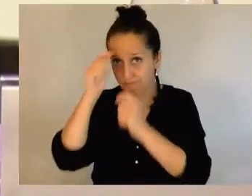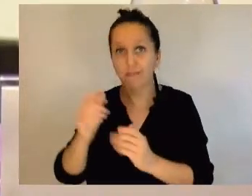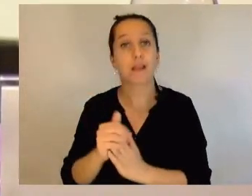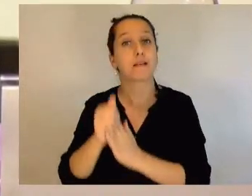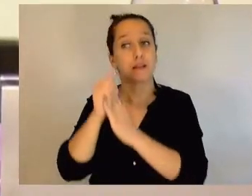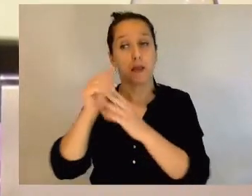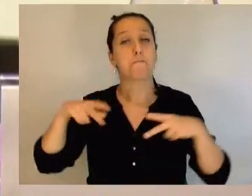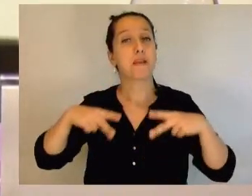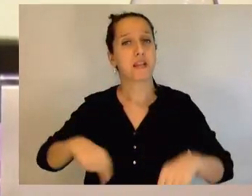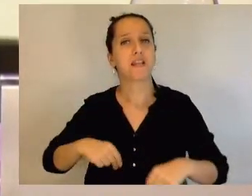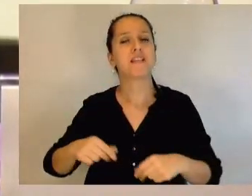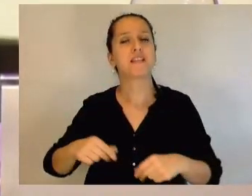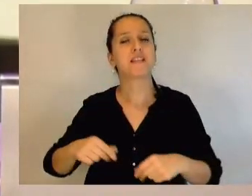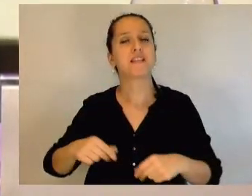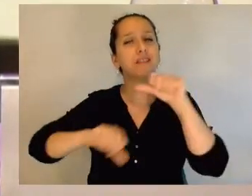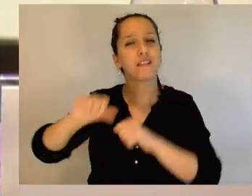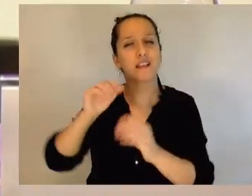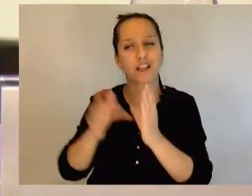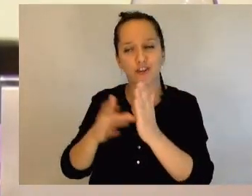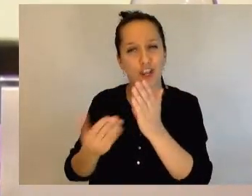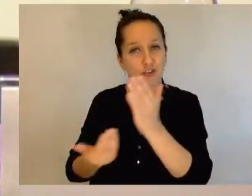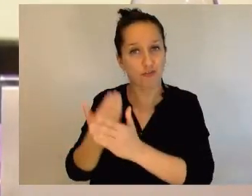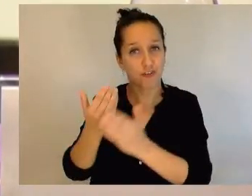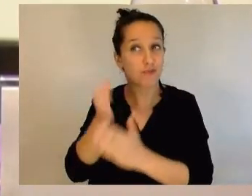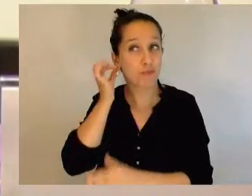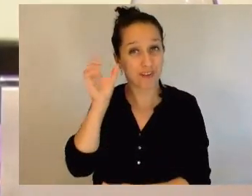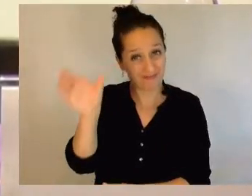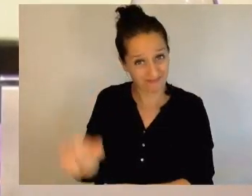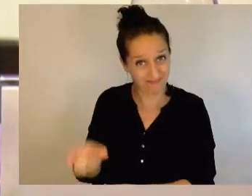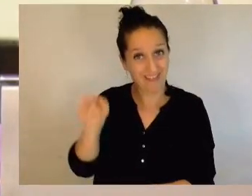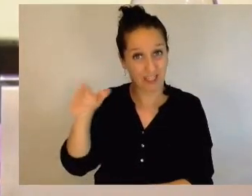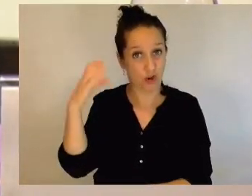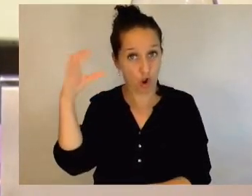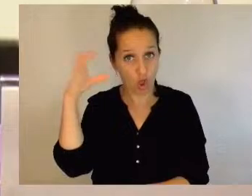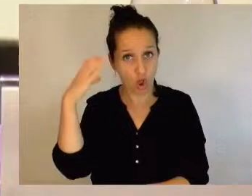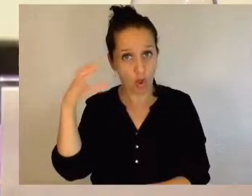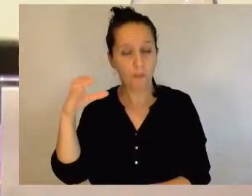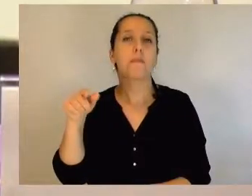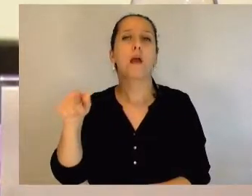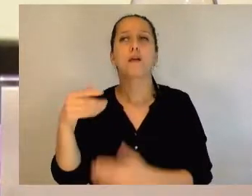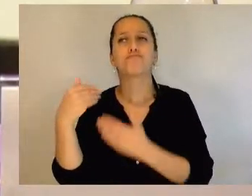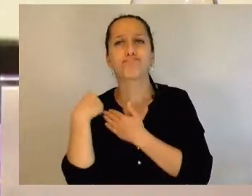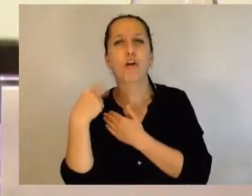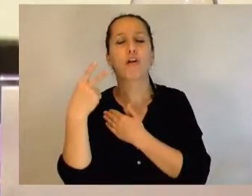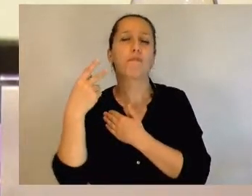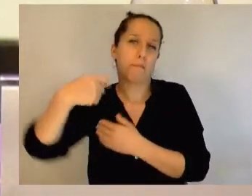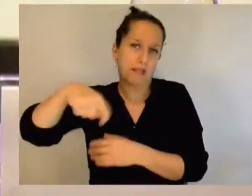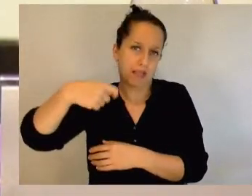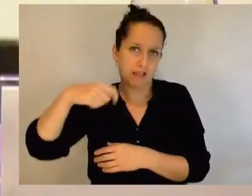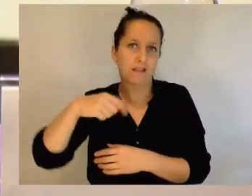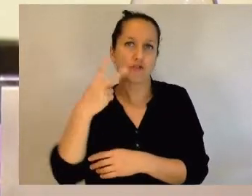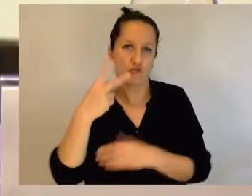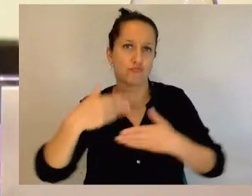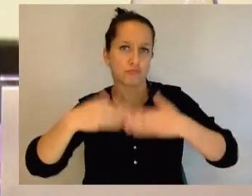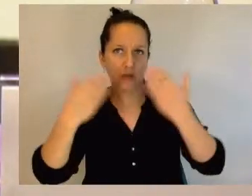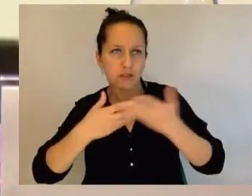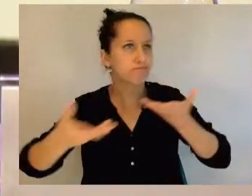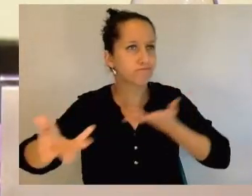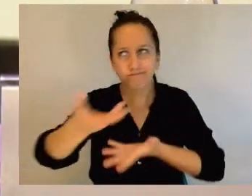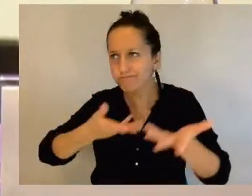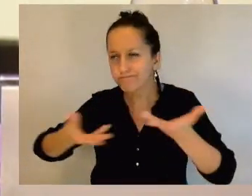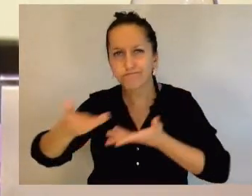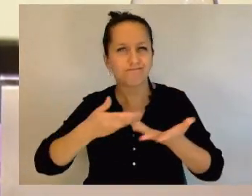leadership of the Minister of Science, Technology and Innovation of Colombia, Madam Yesenia Olaya, and the chair for these 2